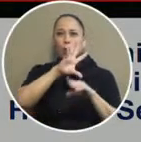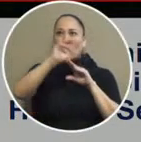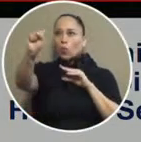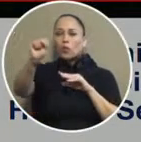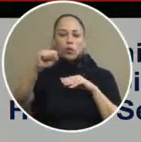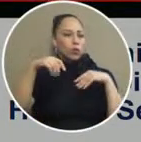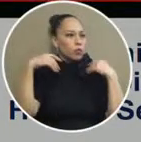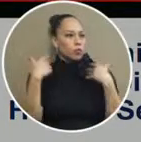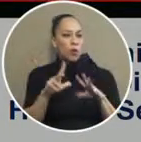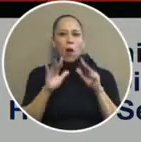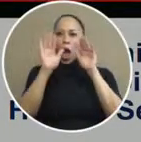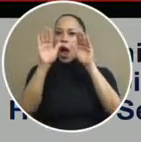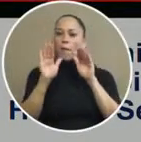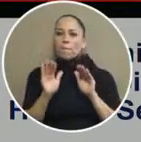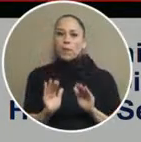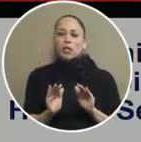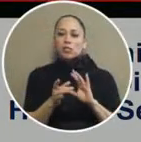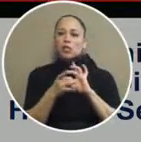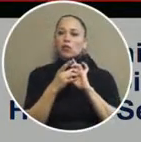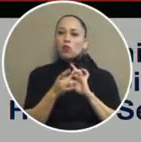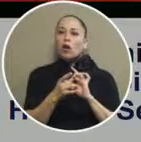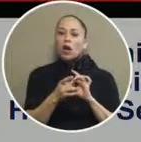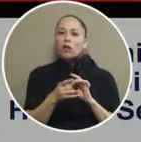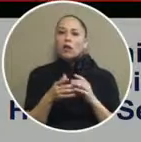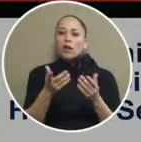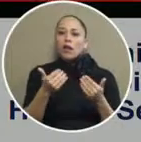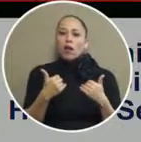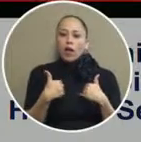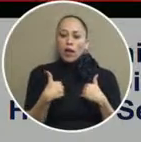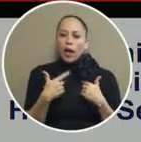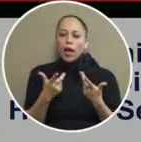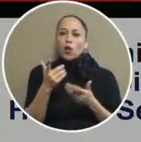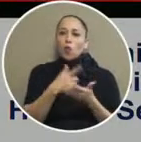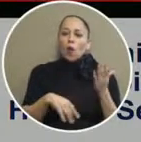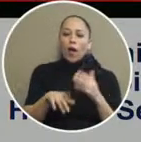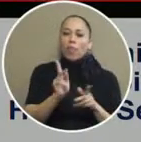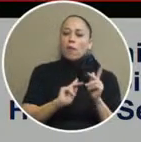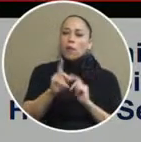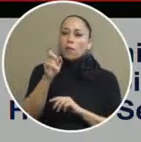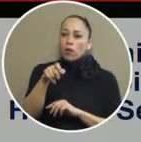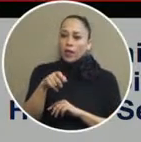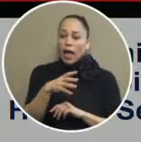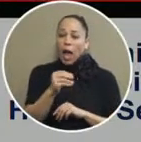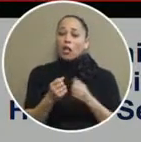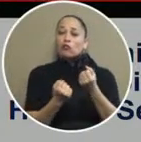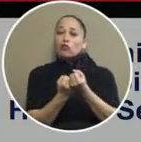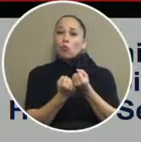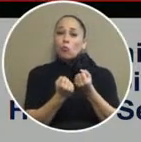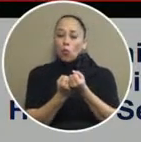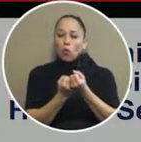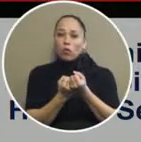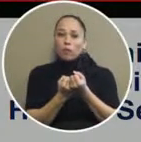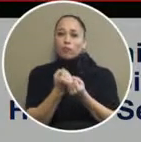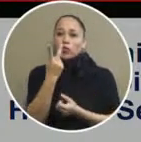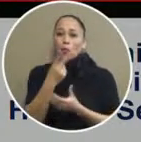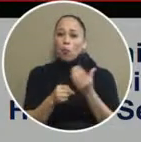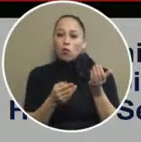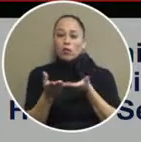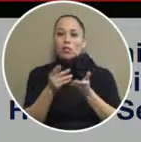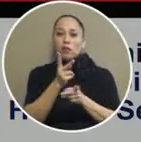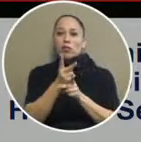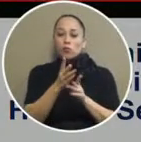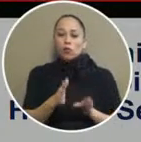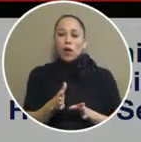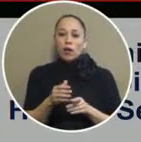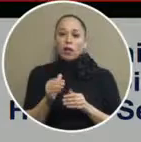absolutely stellar in terms of really getting in front of the need and supporting both service providers